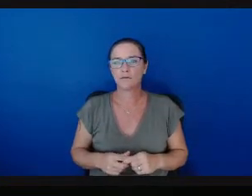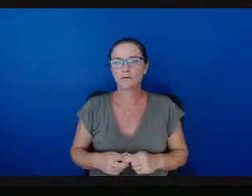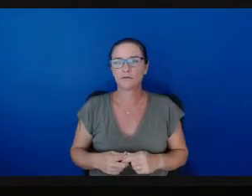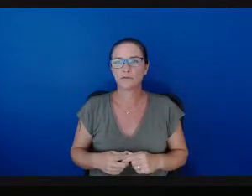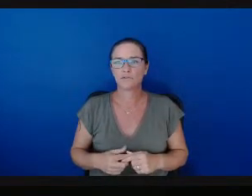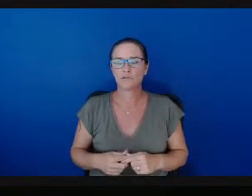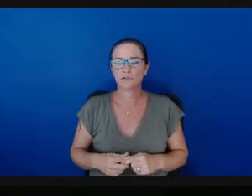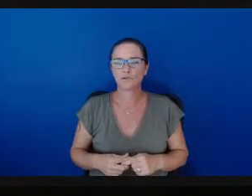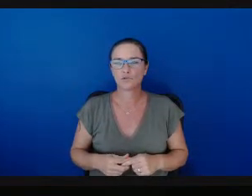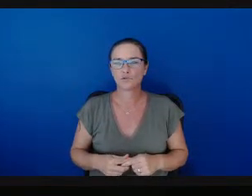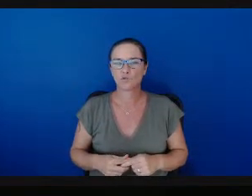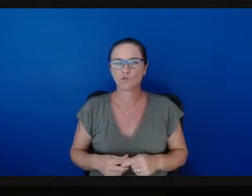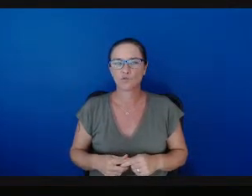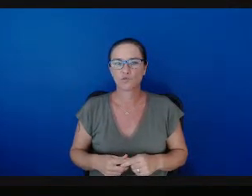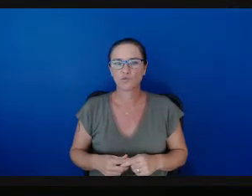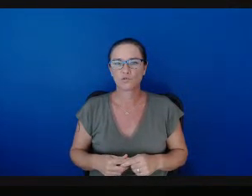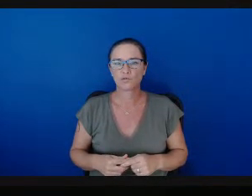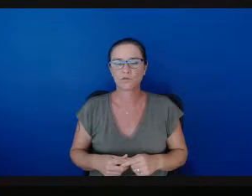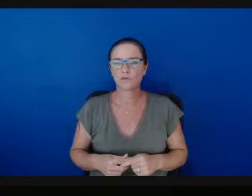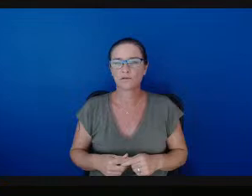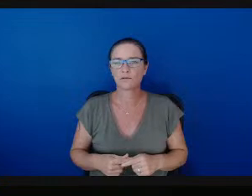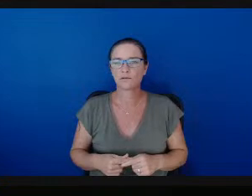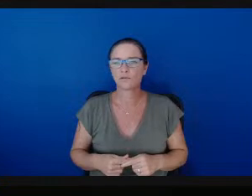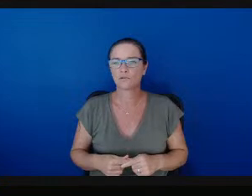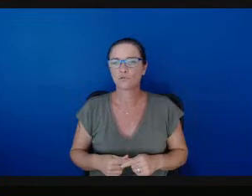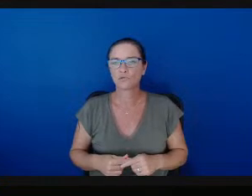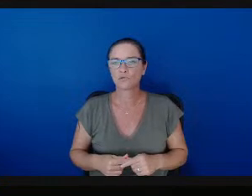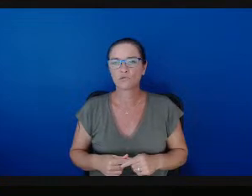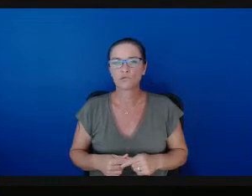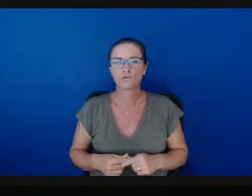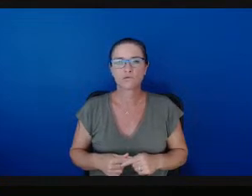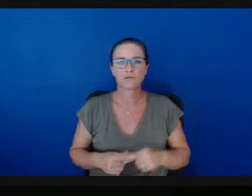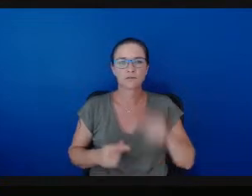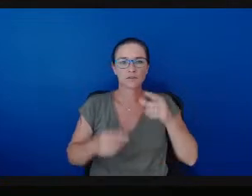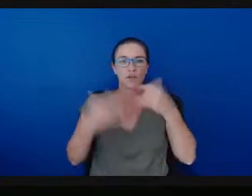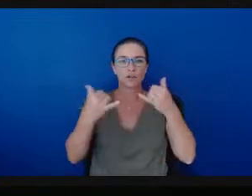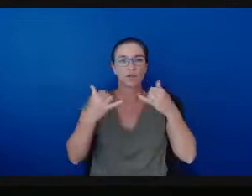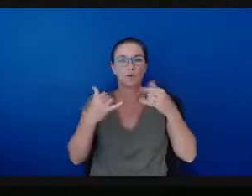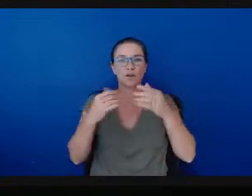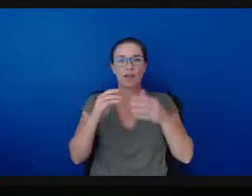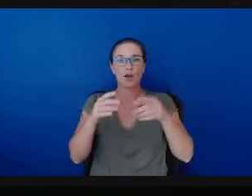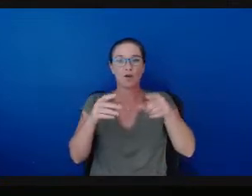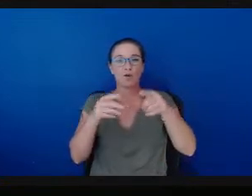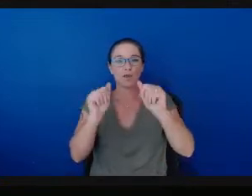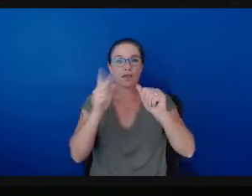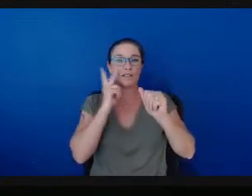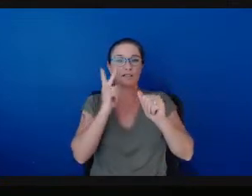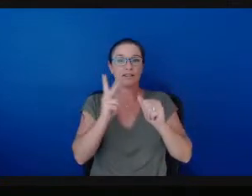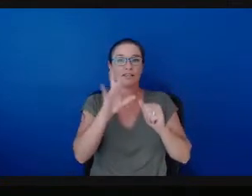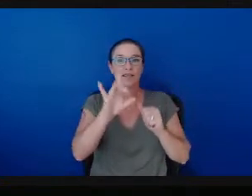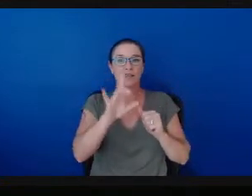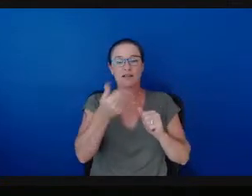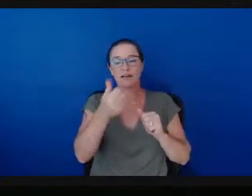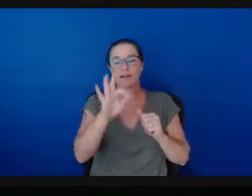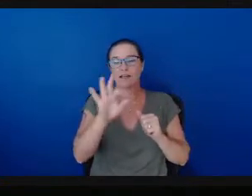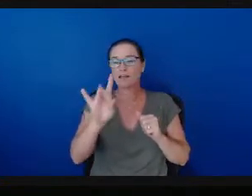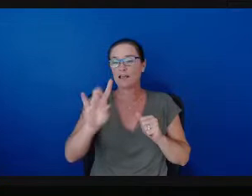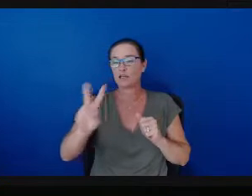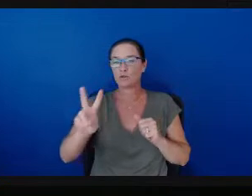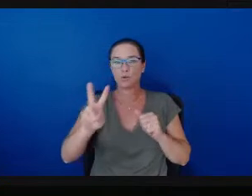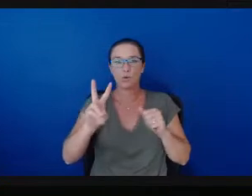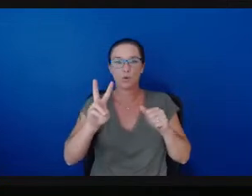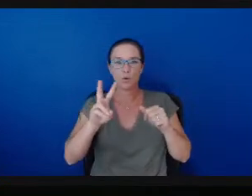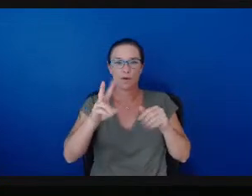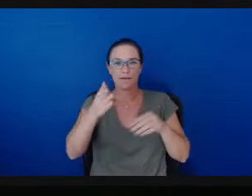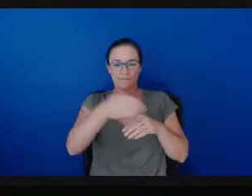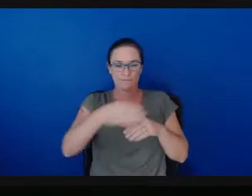Moving on, well, before I move on from that one is really clear as well. The 82 fissure here early on to show you